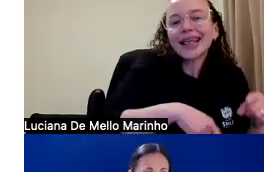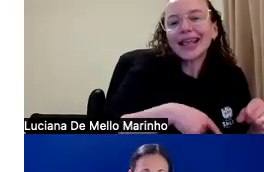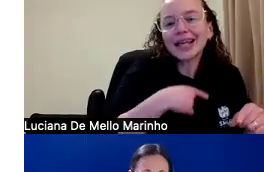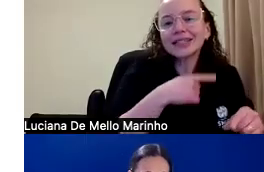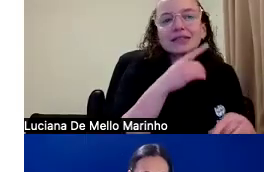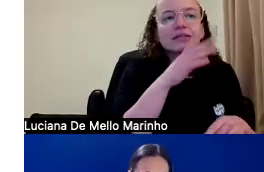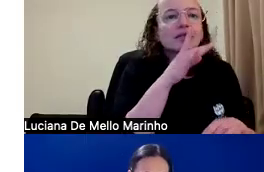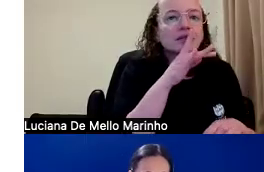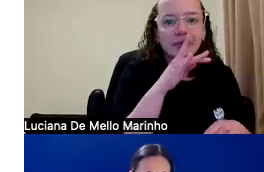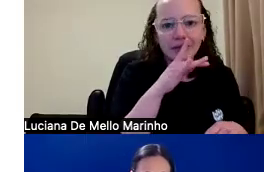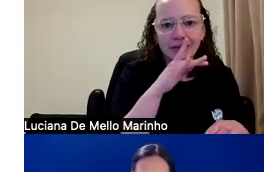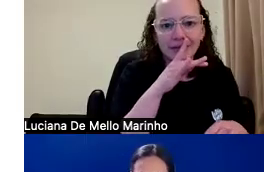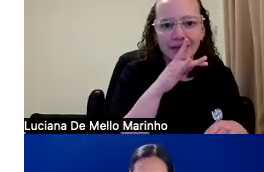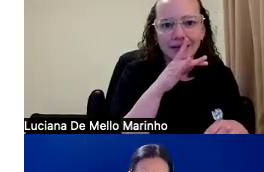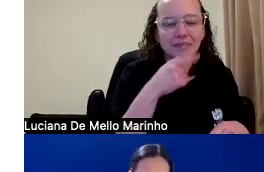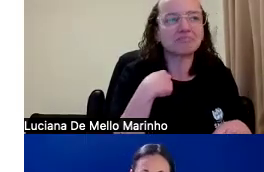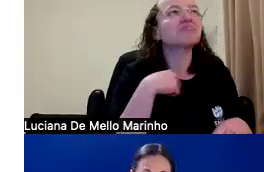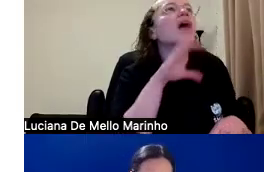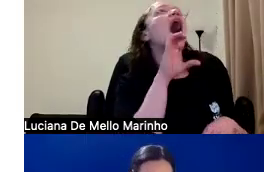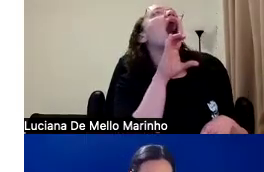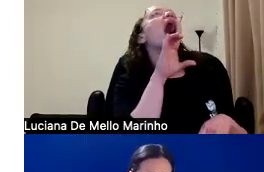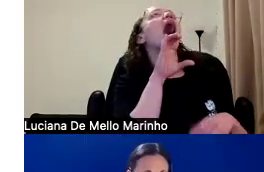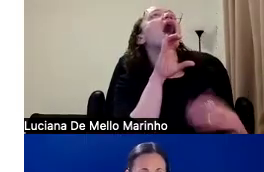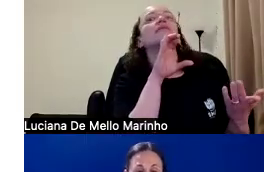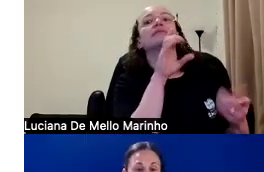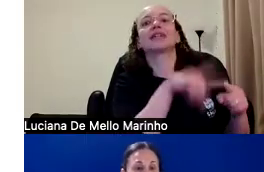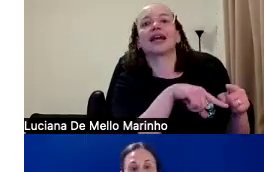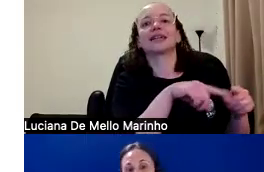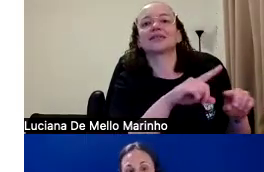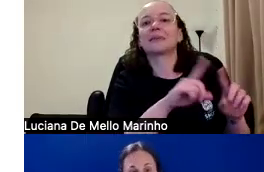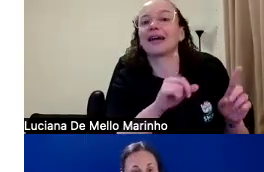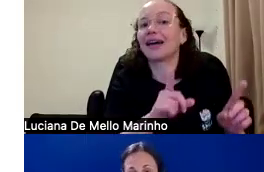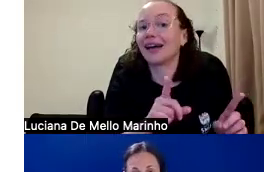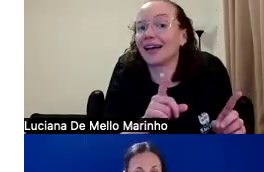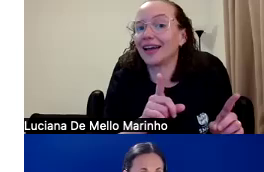hearing patients are not able to speak when they're in that position and their